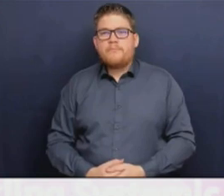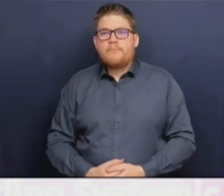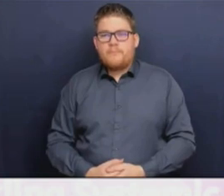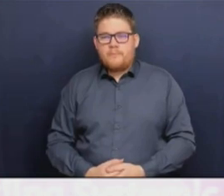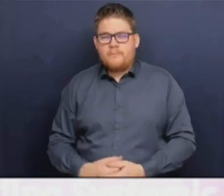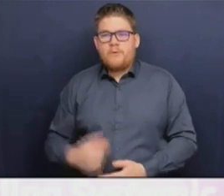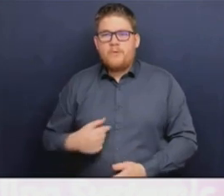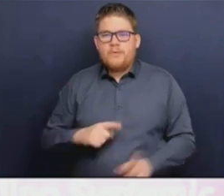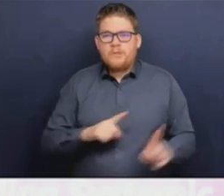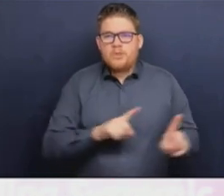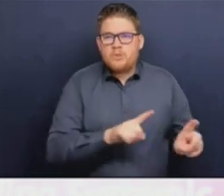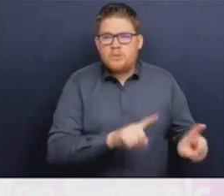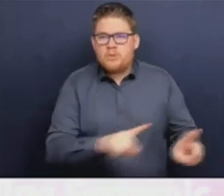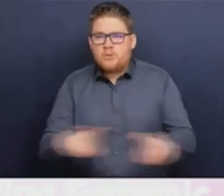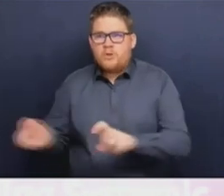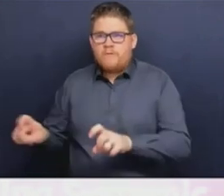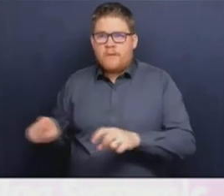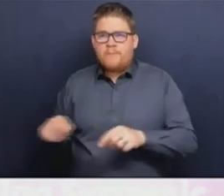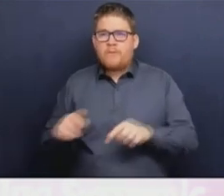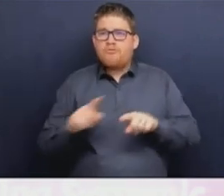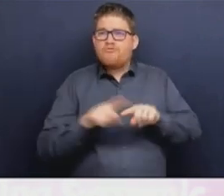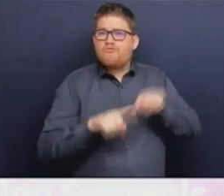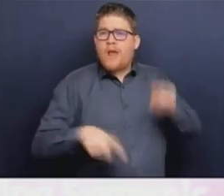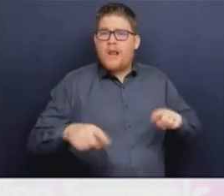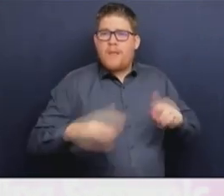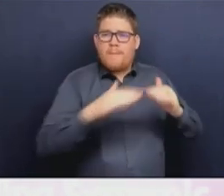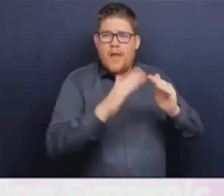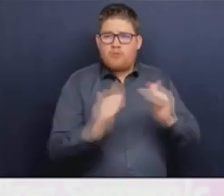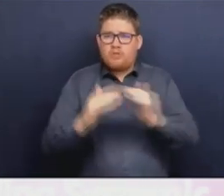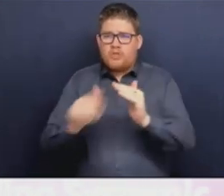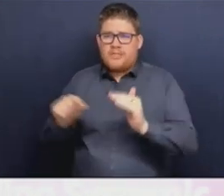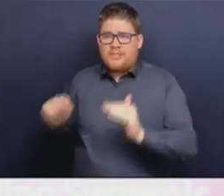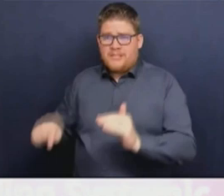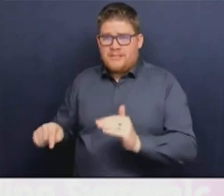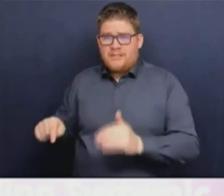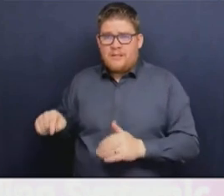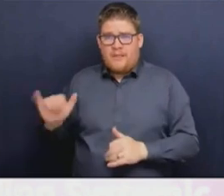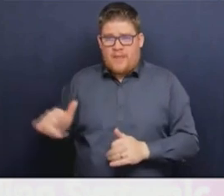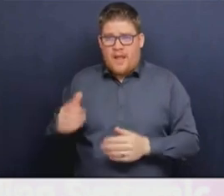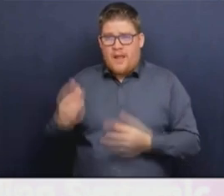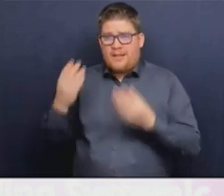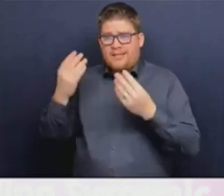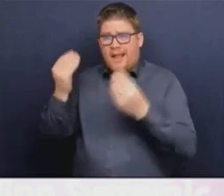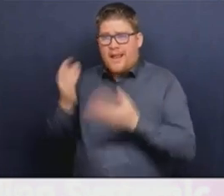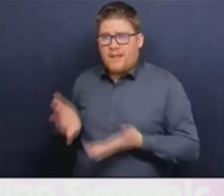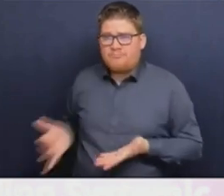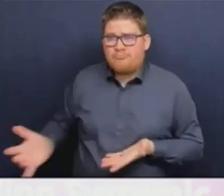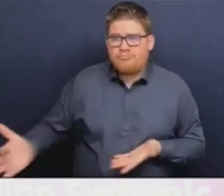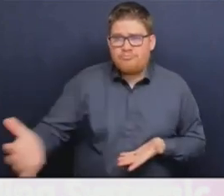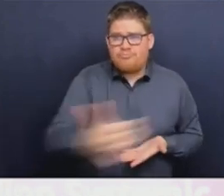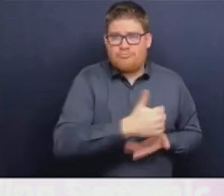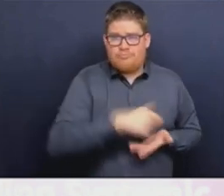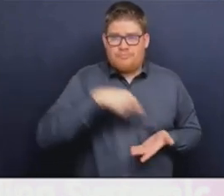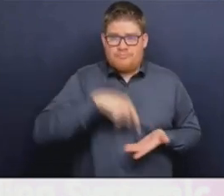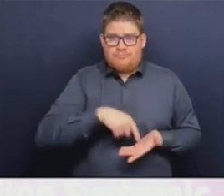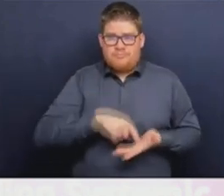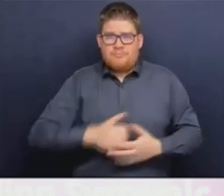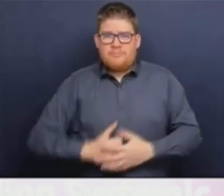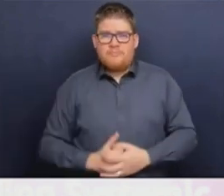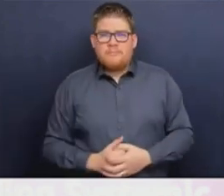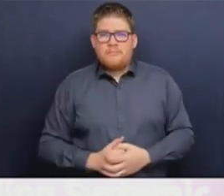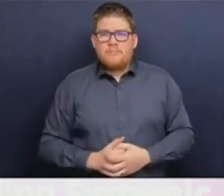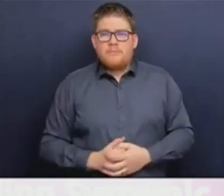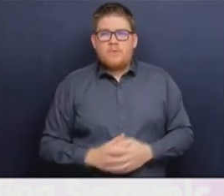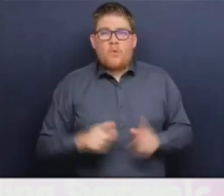data that you need to identify systemic racism in the core government services? And when do you as Premier expect to start getting that data